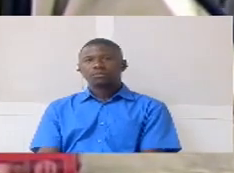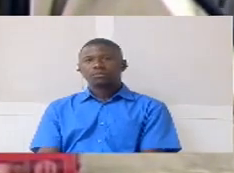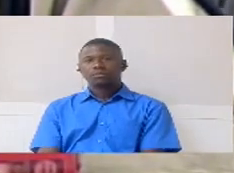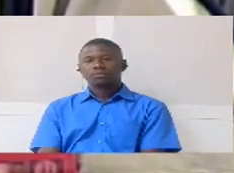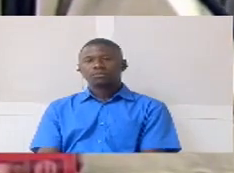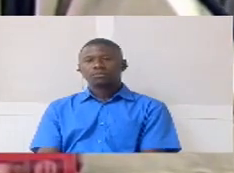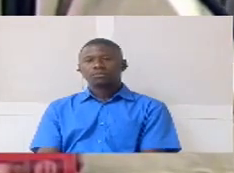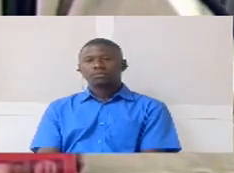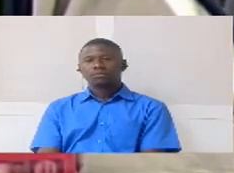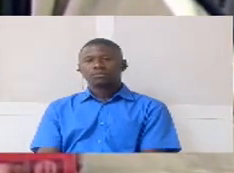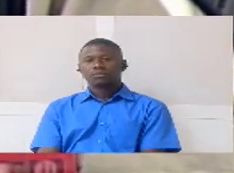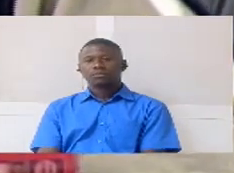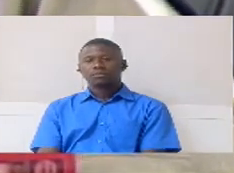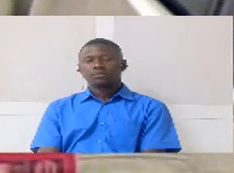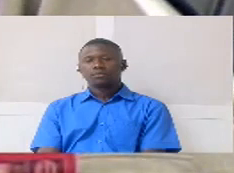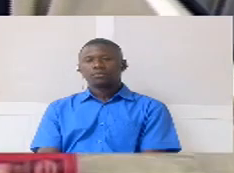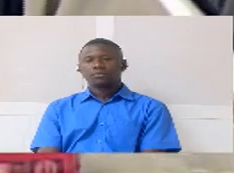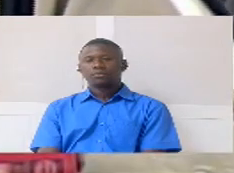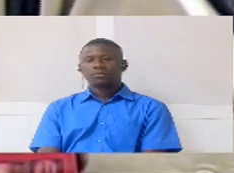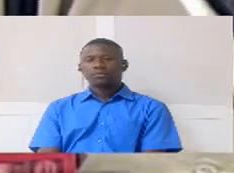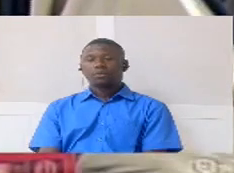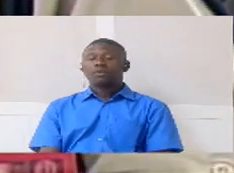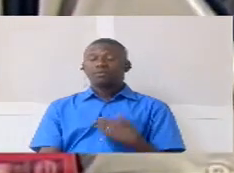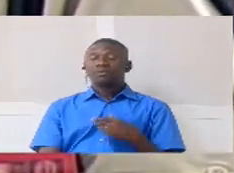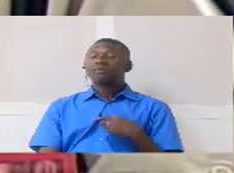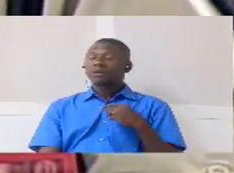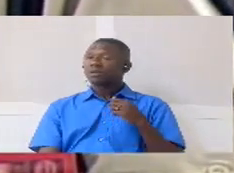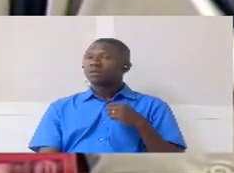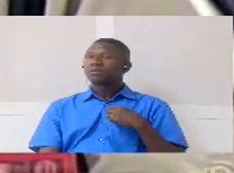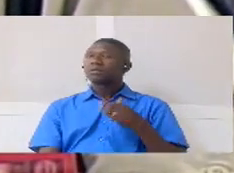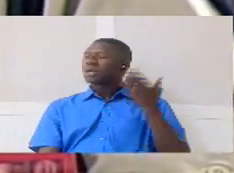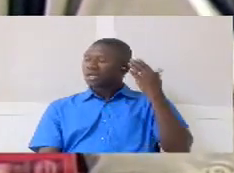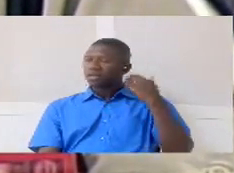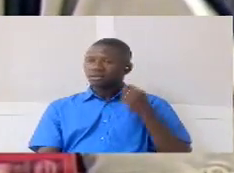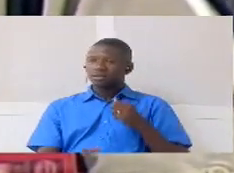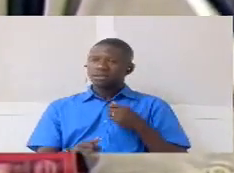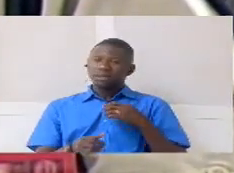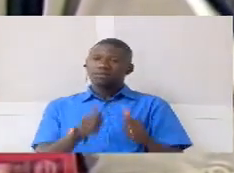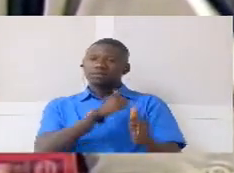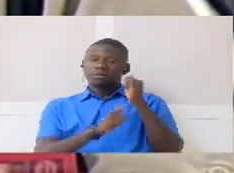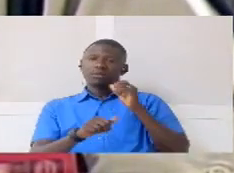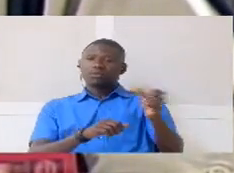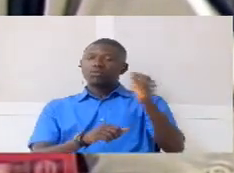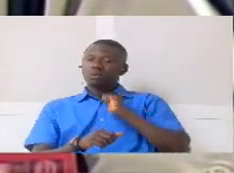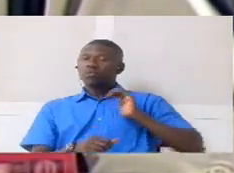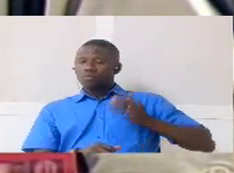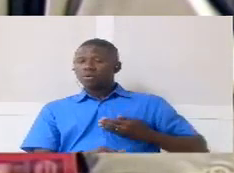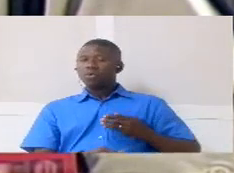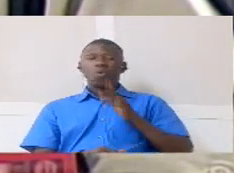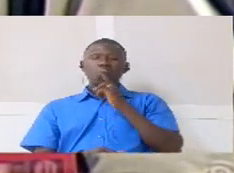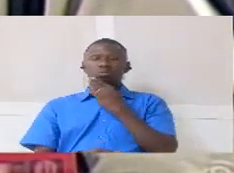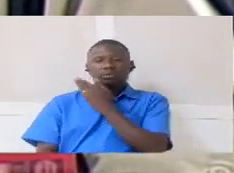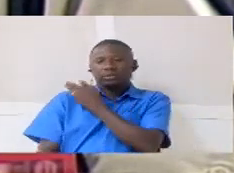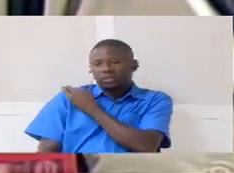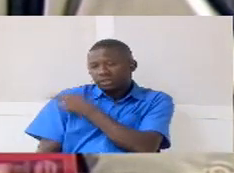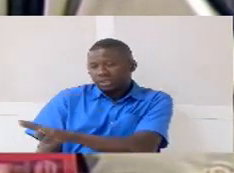adna so David Bulu bari ata sunna fala moye. In fact, I recently reinstated one woman who resigned during the era of David